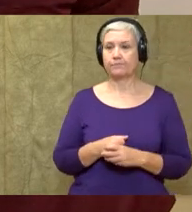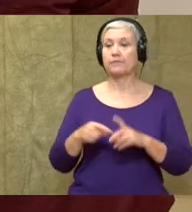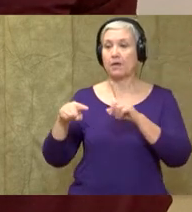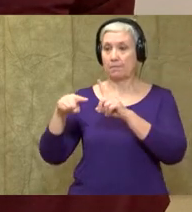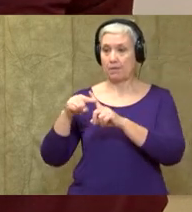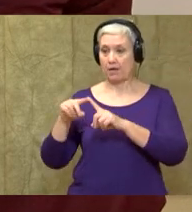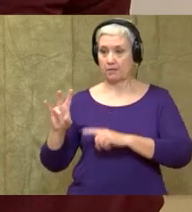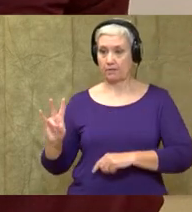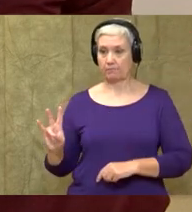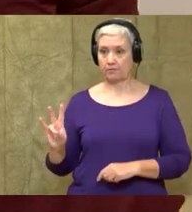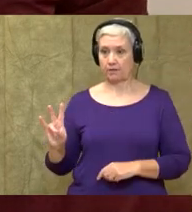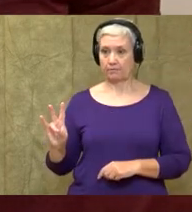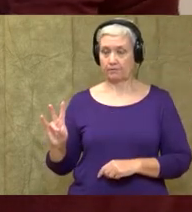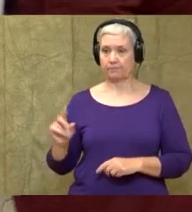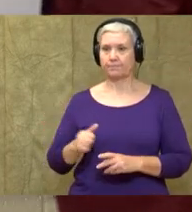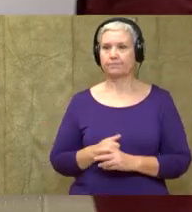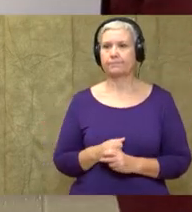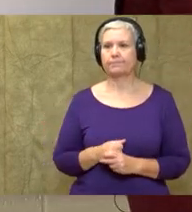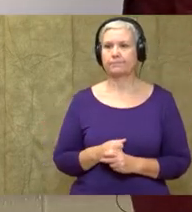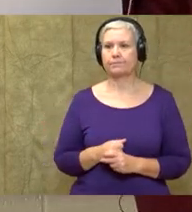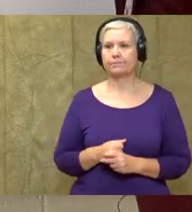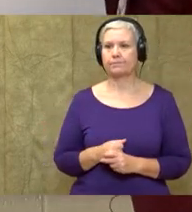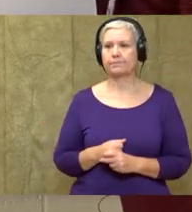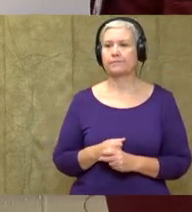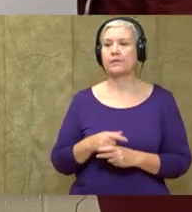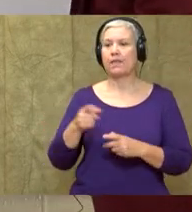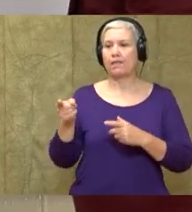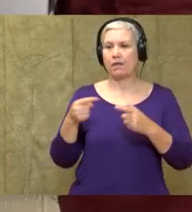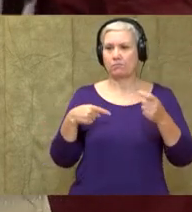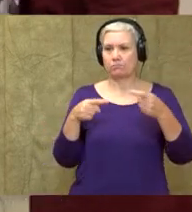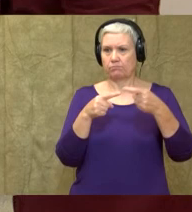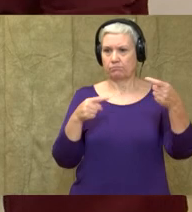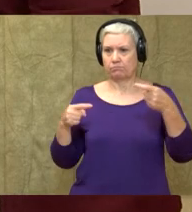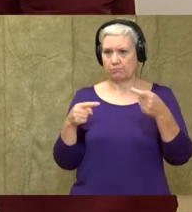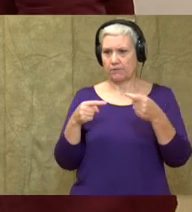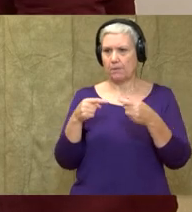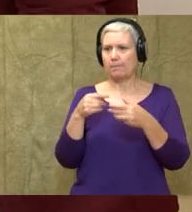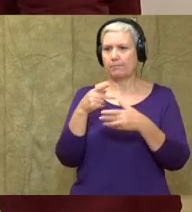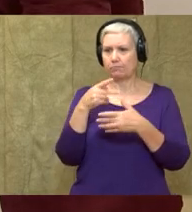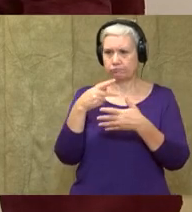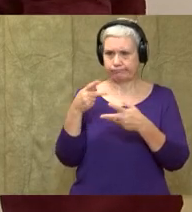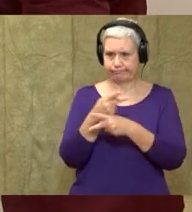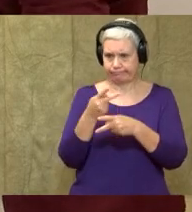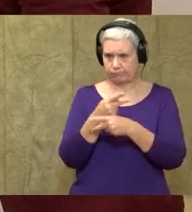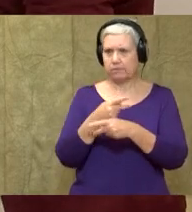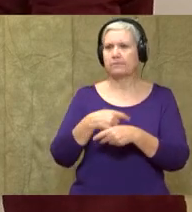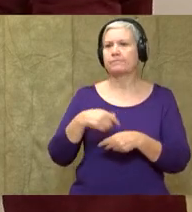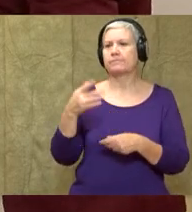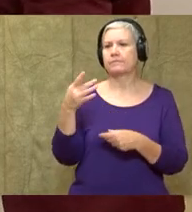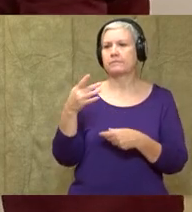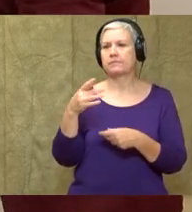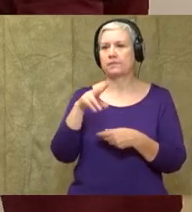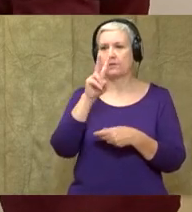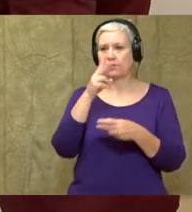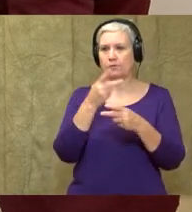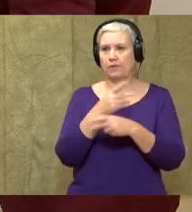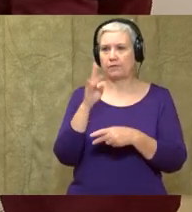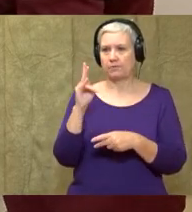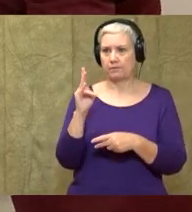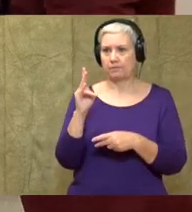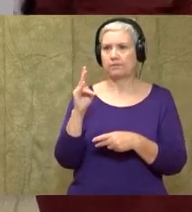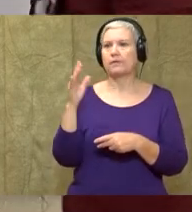positive 7 is going to go in the bottom right. The product between those, so 2 times 7, a times c is equal to